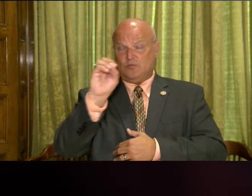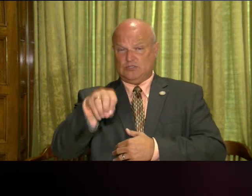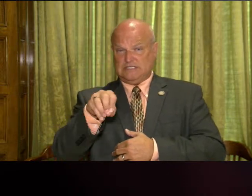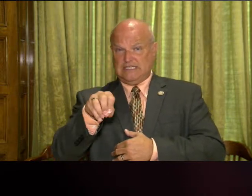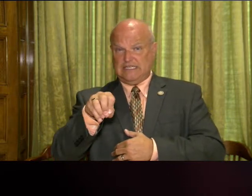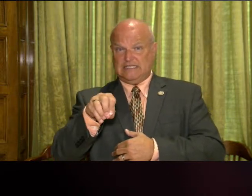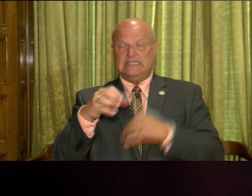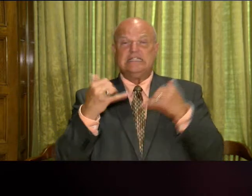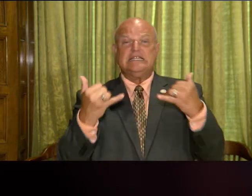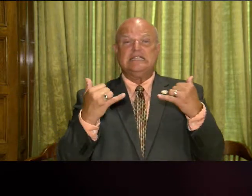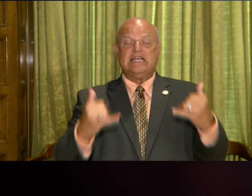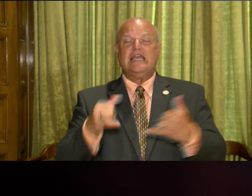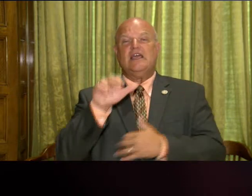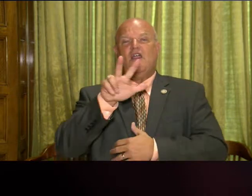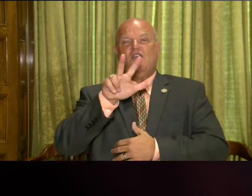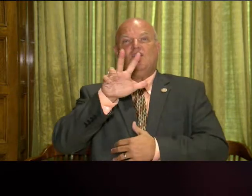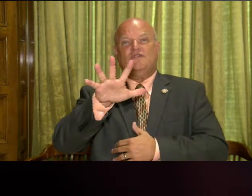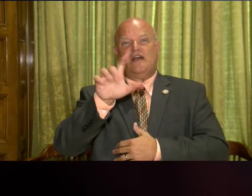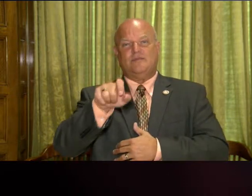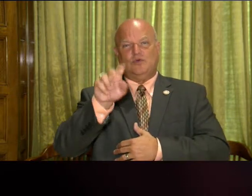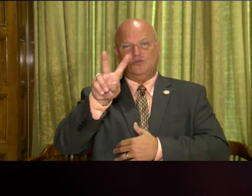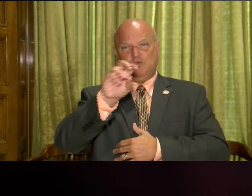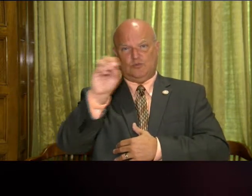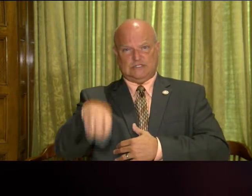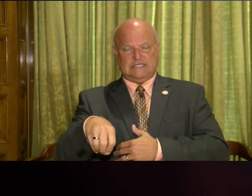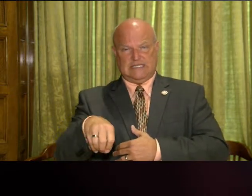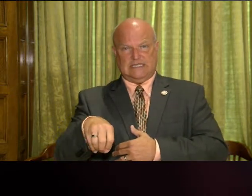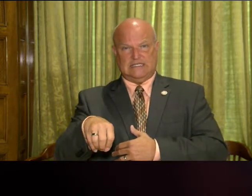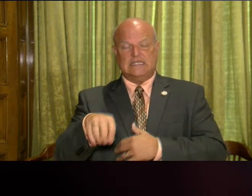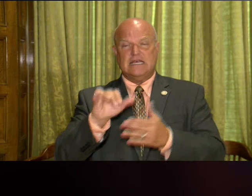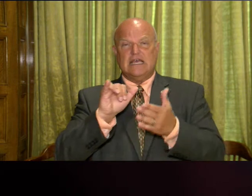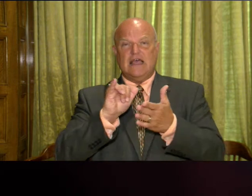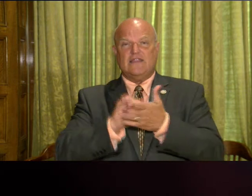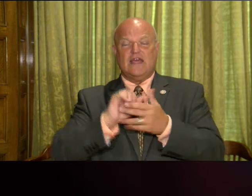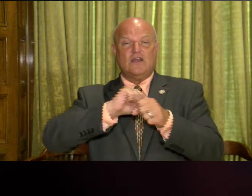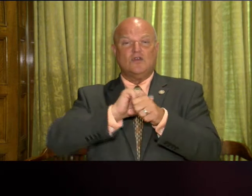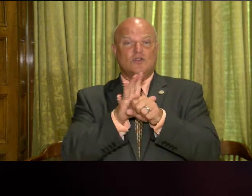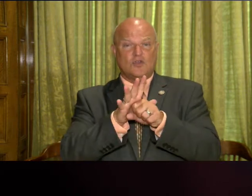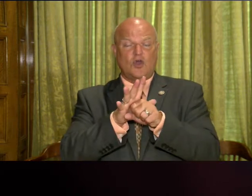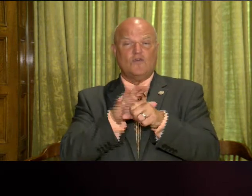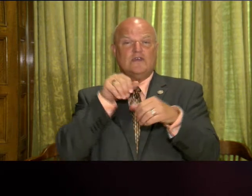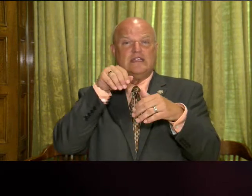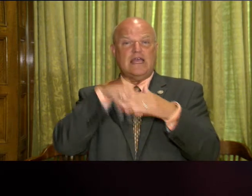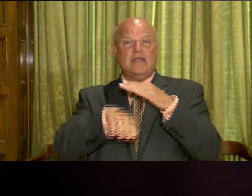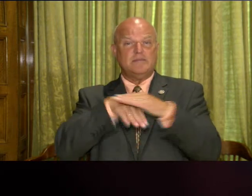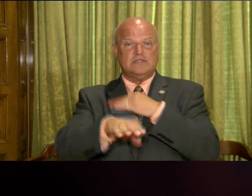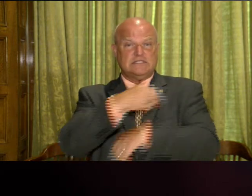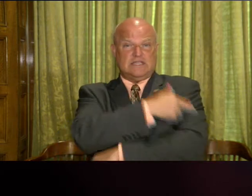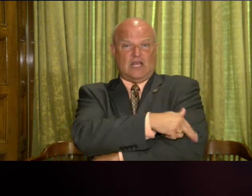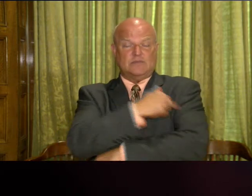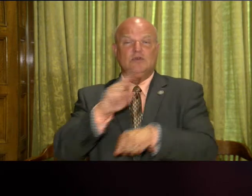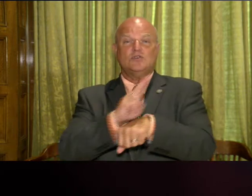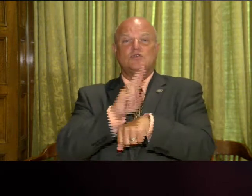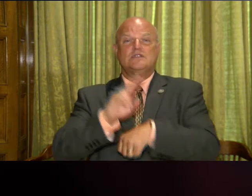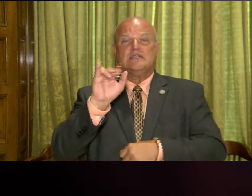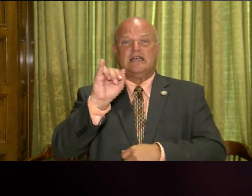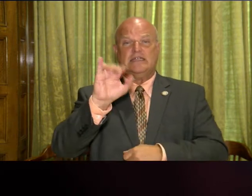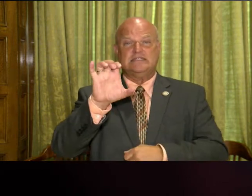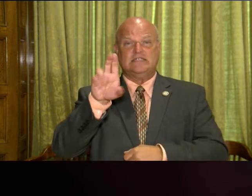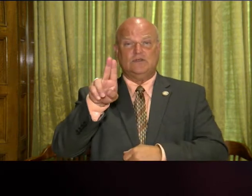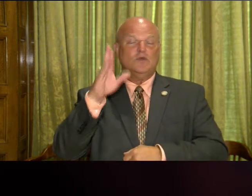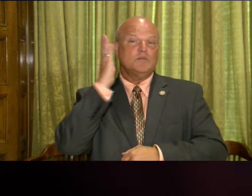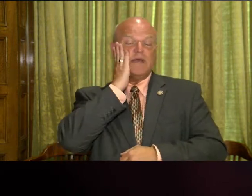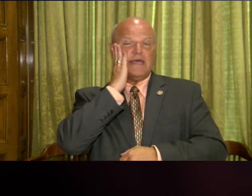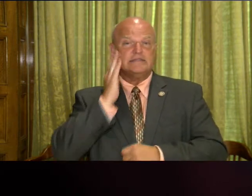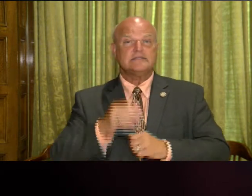24.7%. Today it's 35.2% that are COVID admissions using ICU beds.